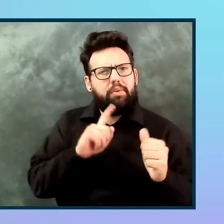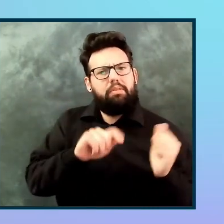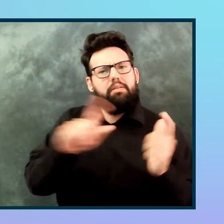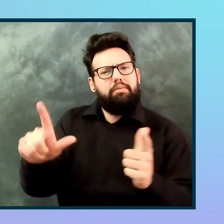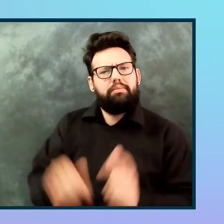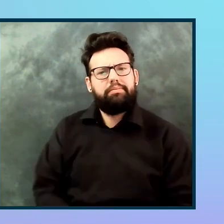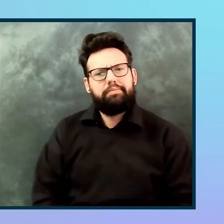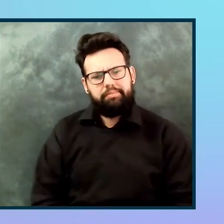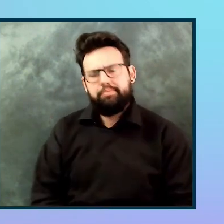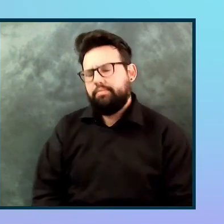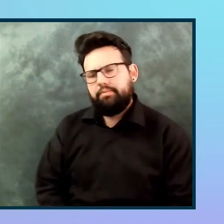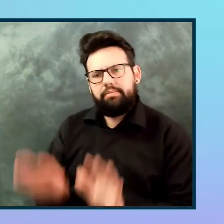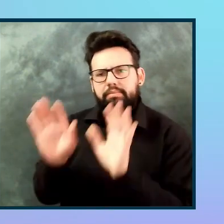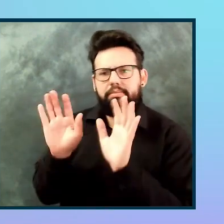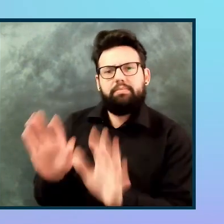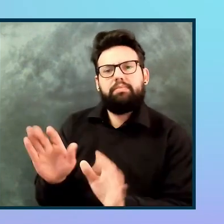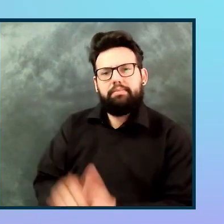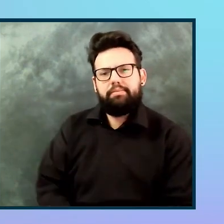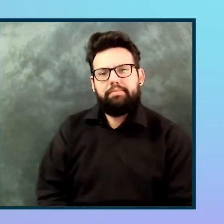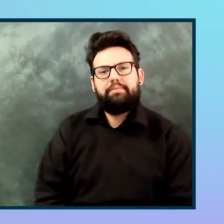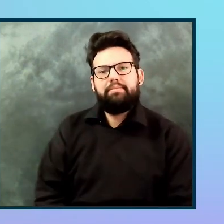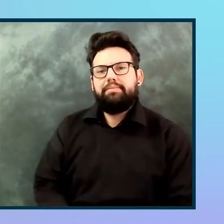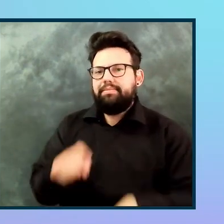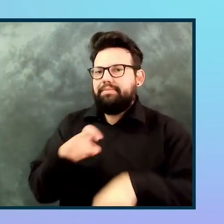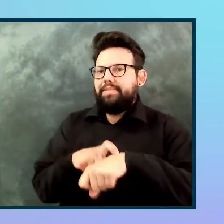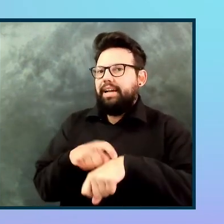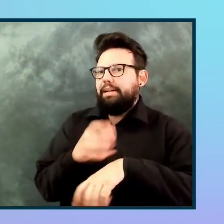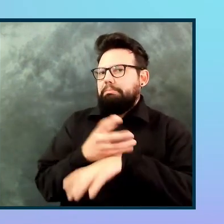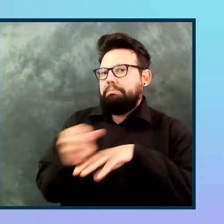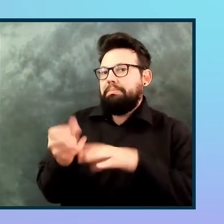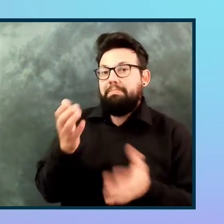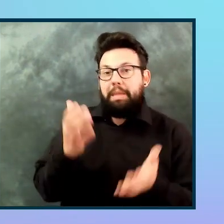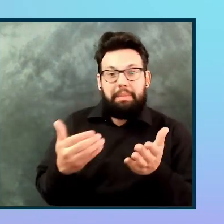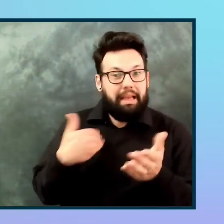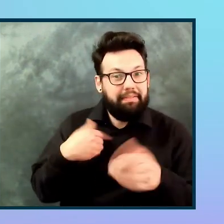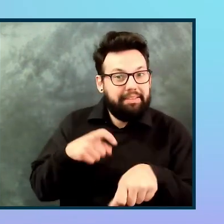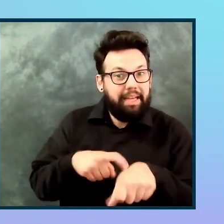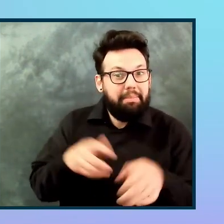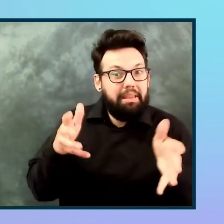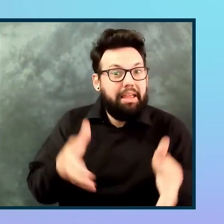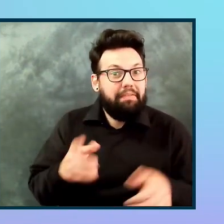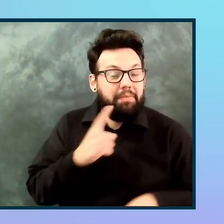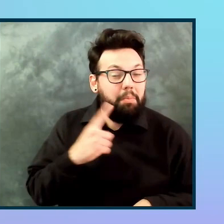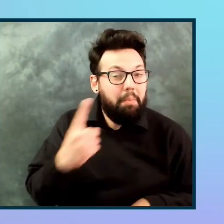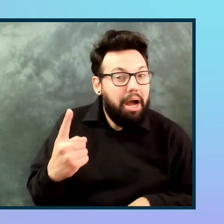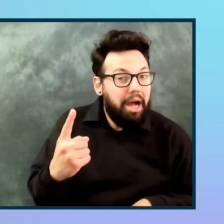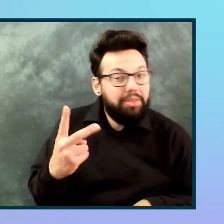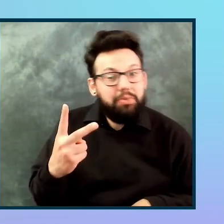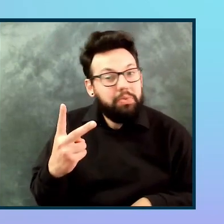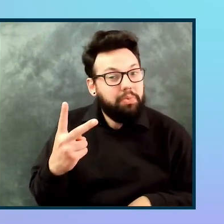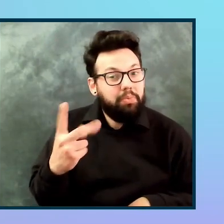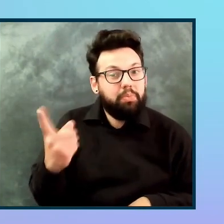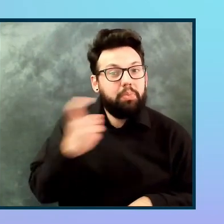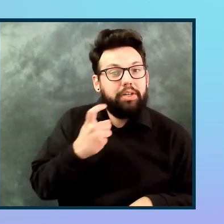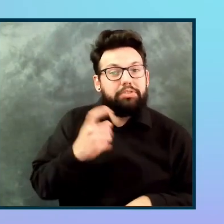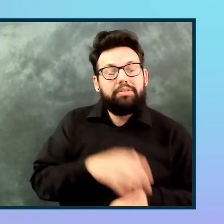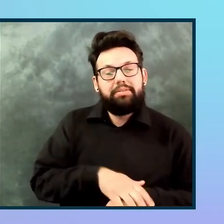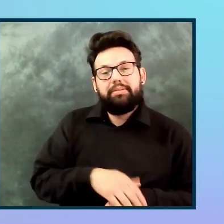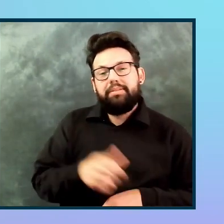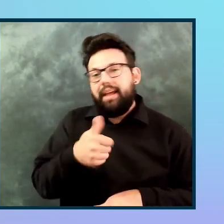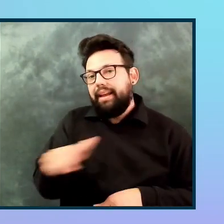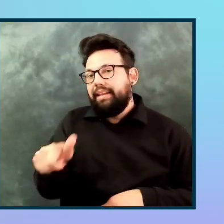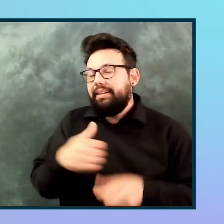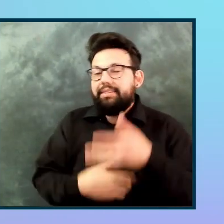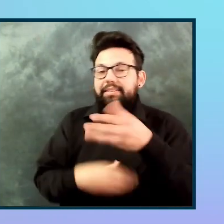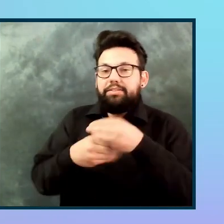awesome. So we're running low on time. We might have time for maybe 2 questions, maybe just one. Any additional